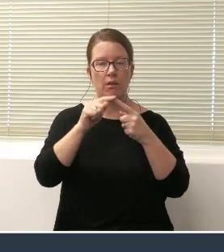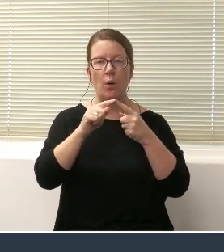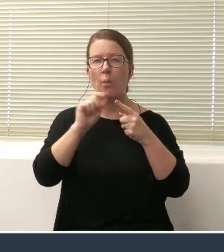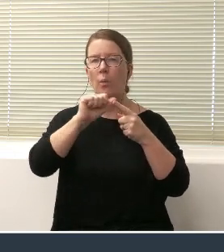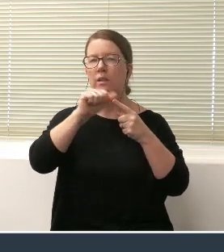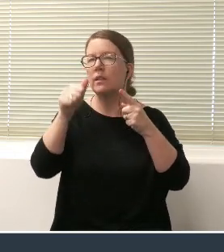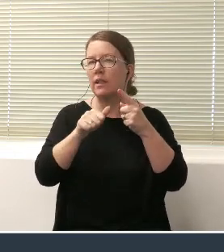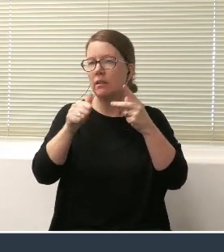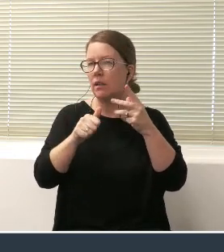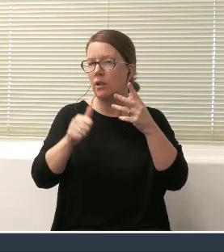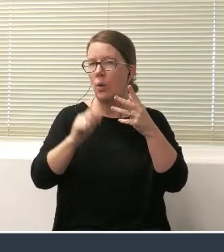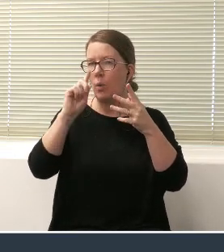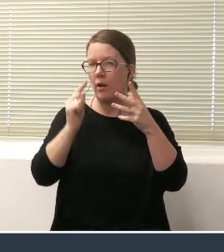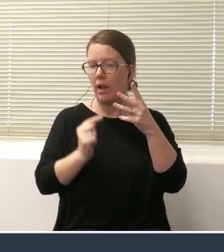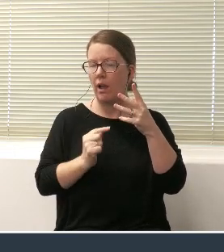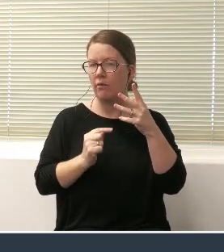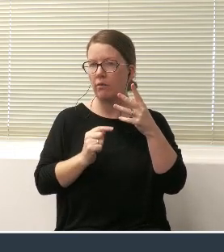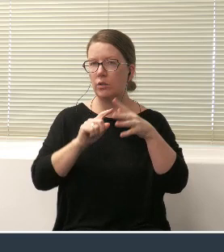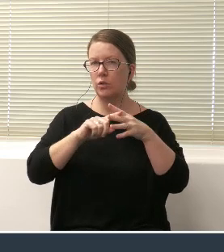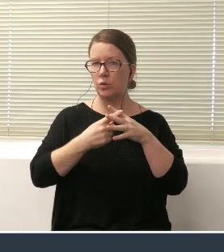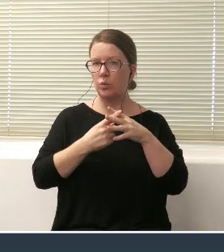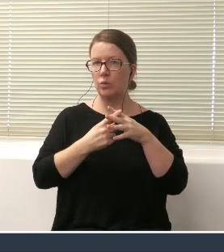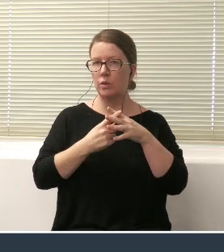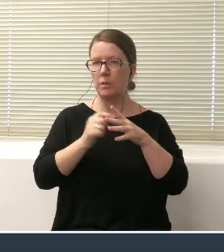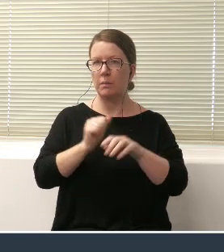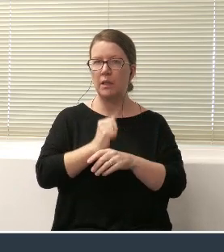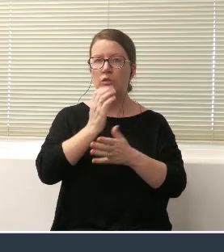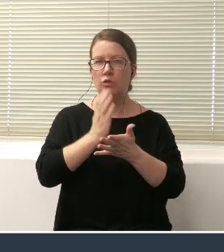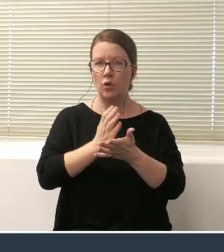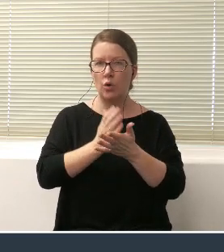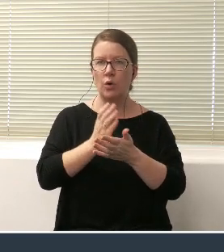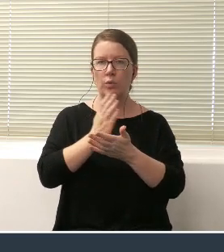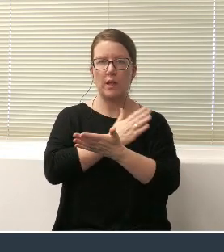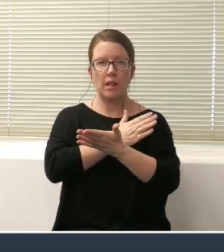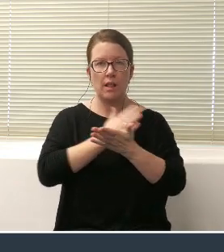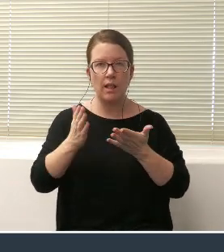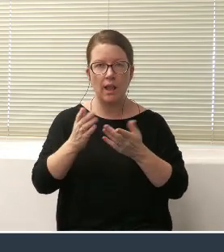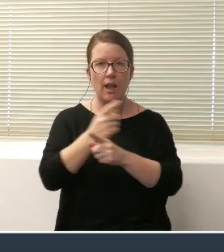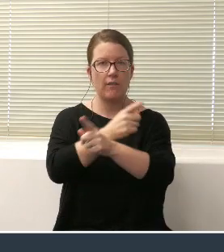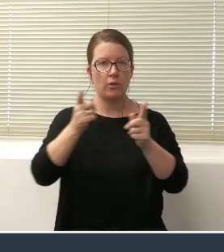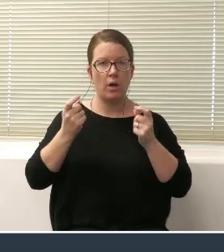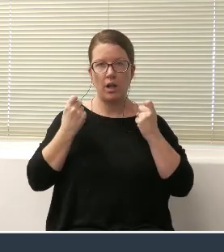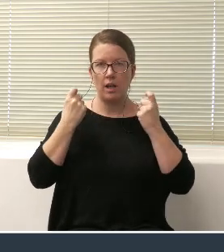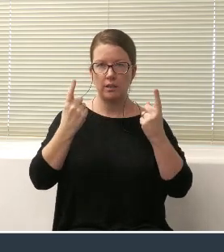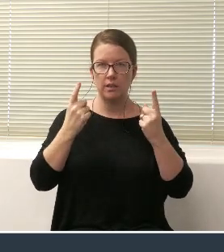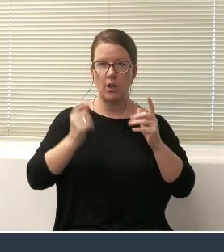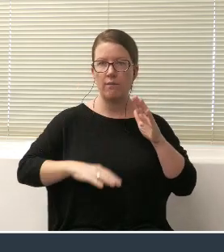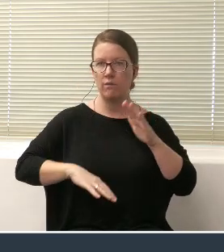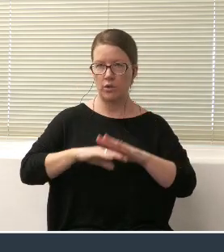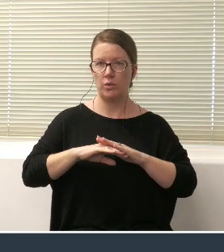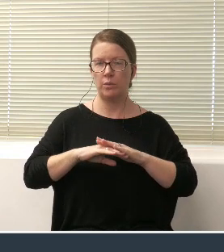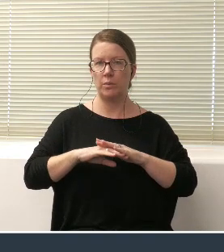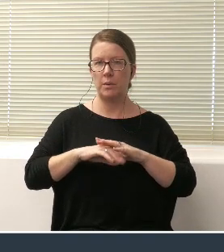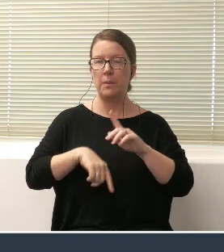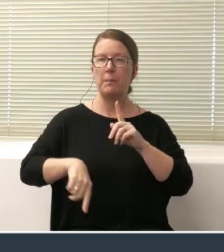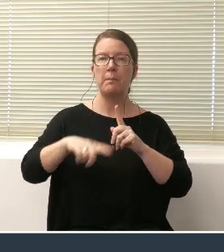from our ratepayers. What other tools we have in place to ensure, I suppose, transparency and understanding, but also probably